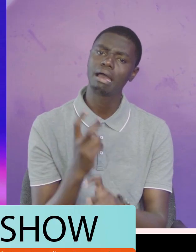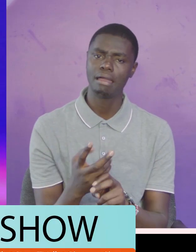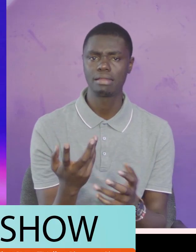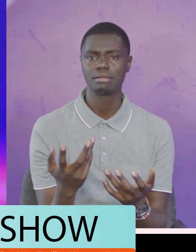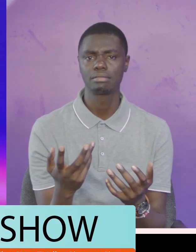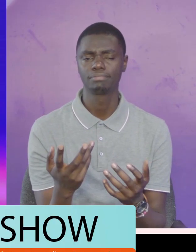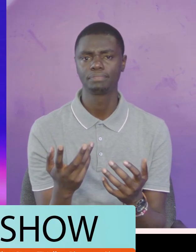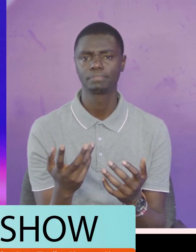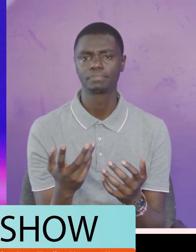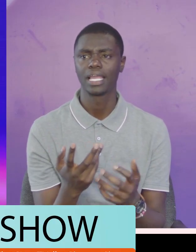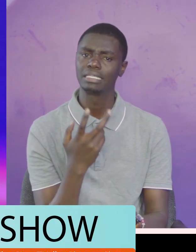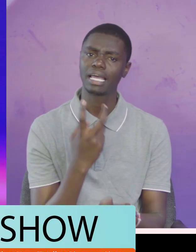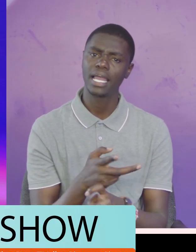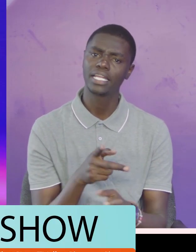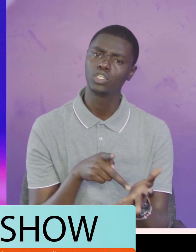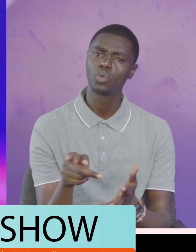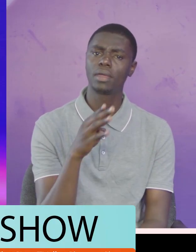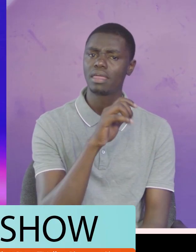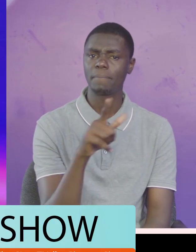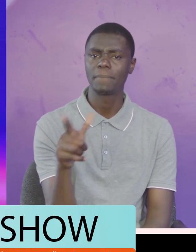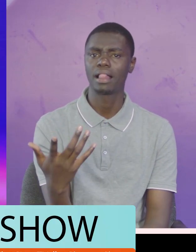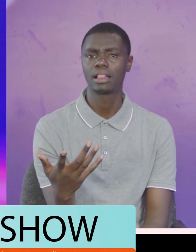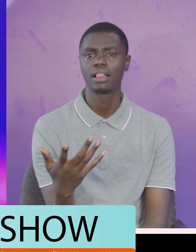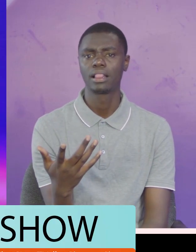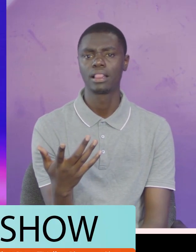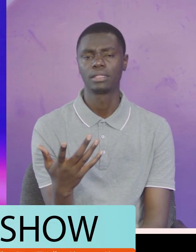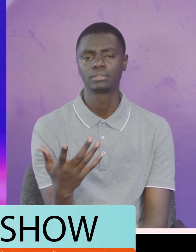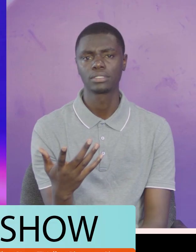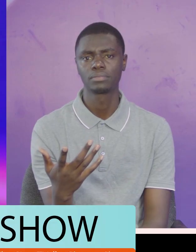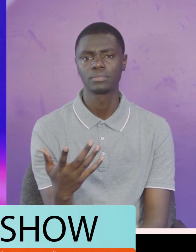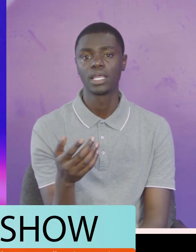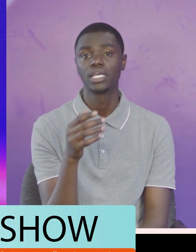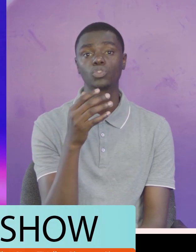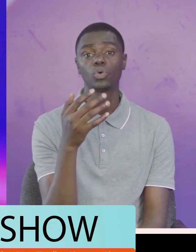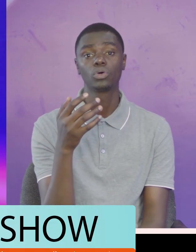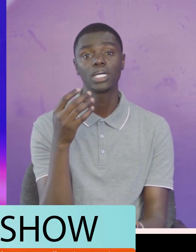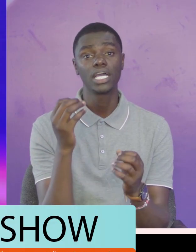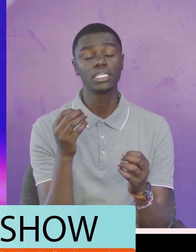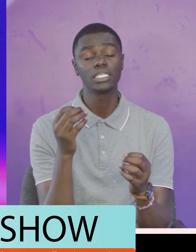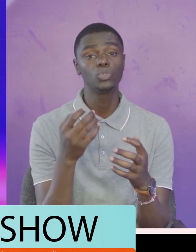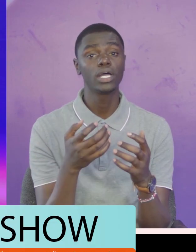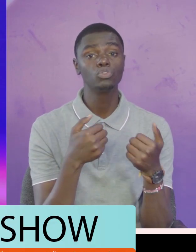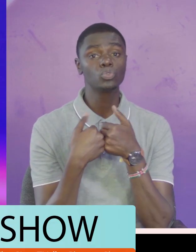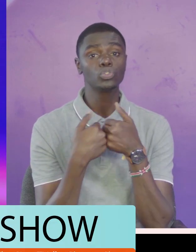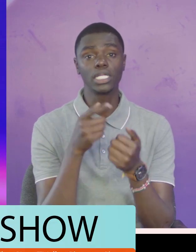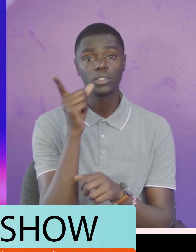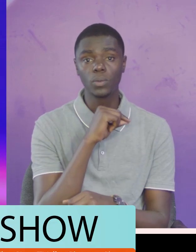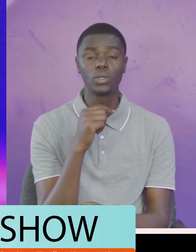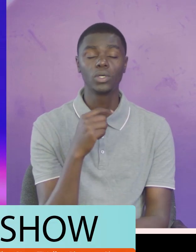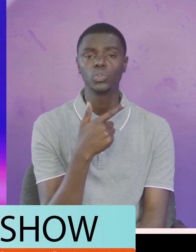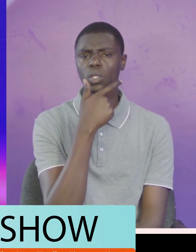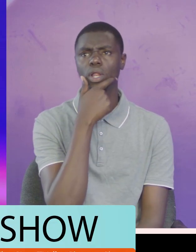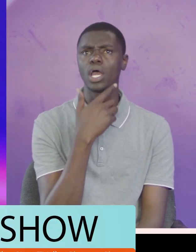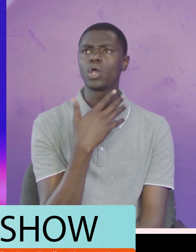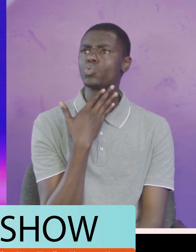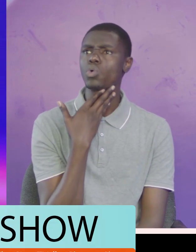it's hard to pay the bills. And once you're in those challenges, you even wonder, do I